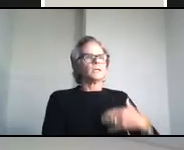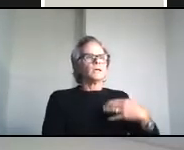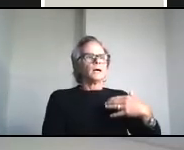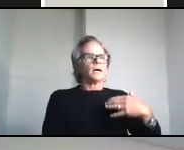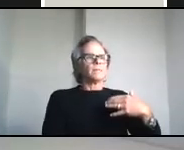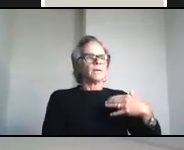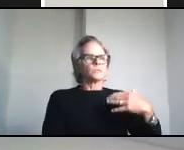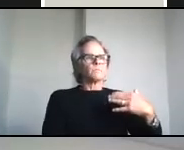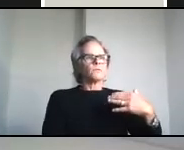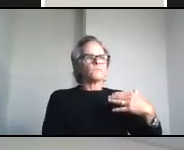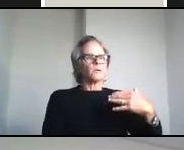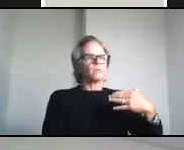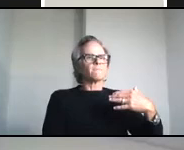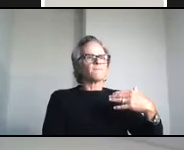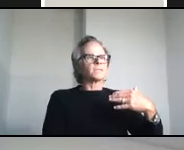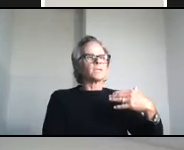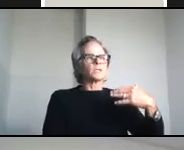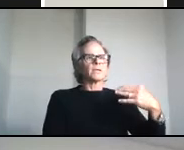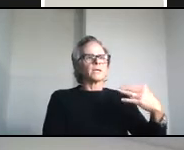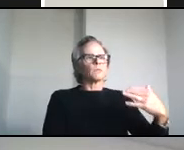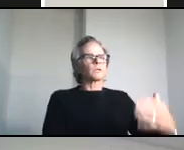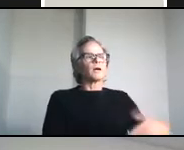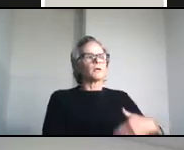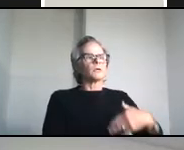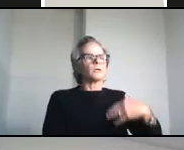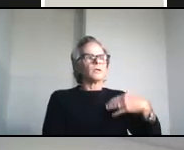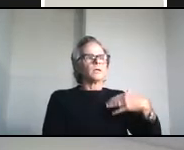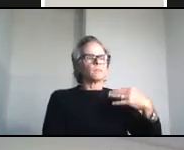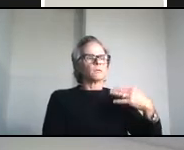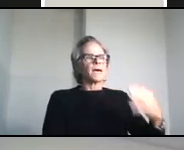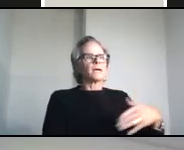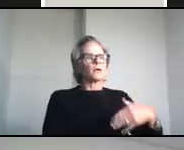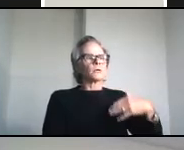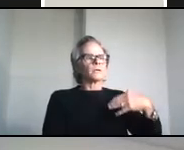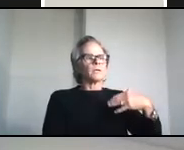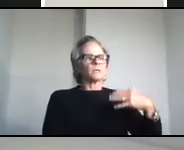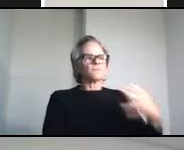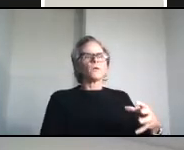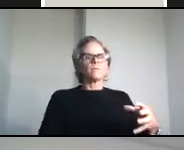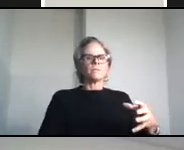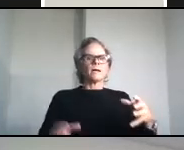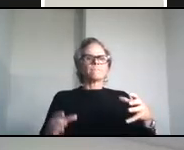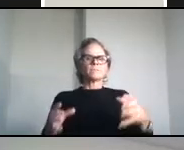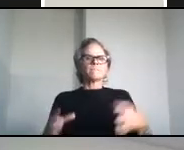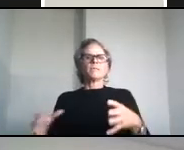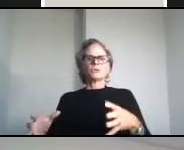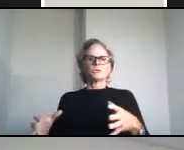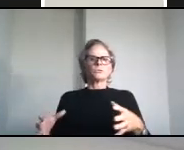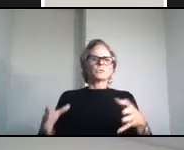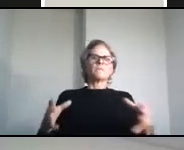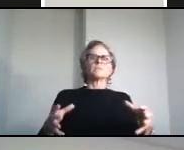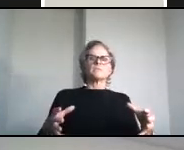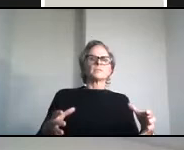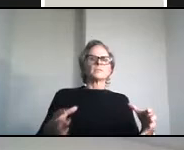tradition as we move forward. A fascination, again, with color, with pattern, and with form. I'm submitting to